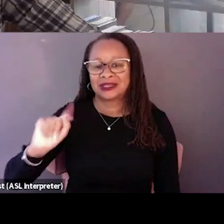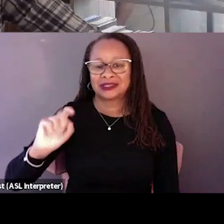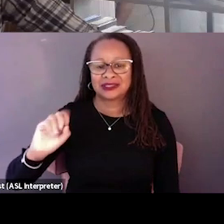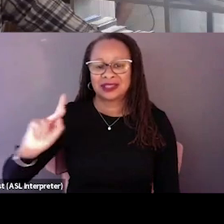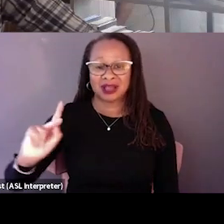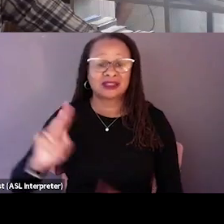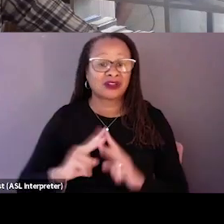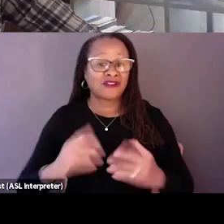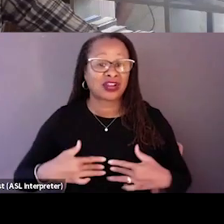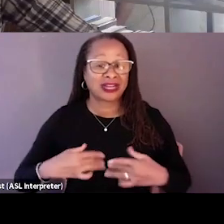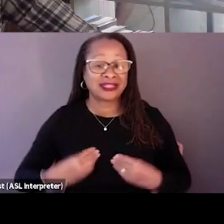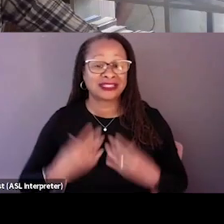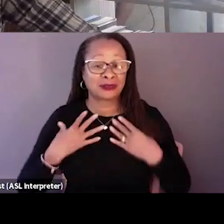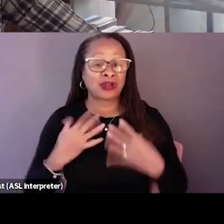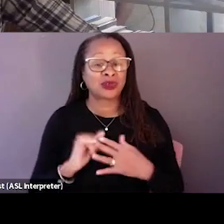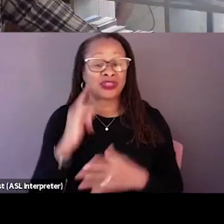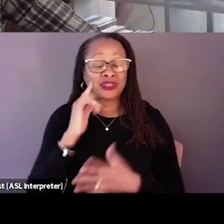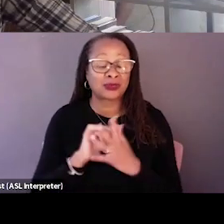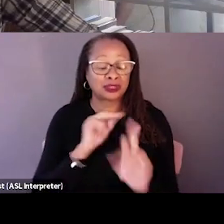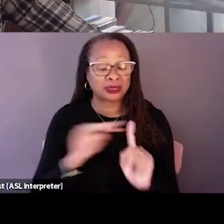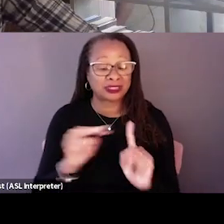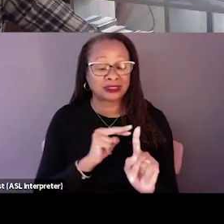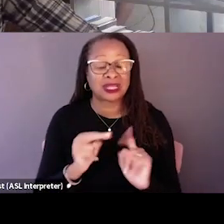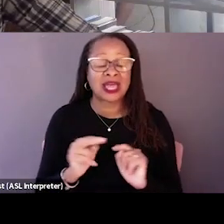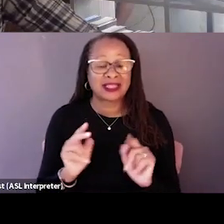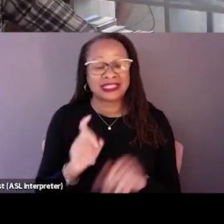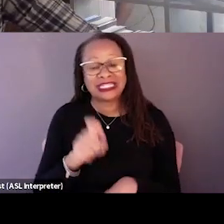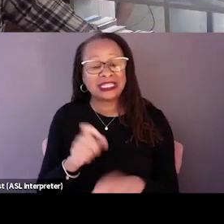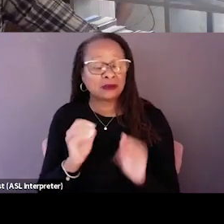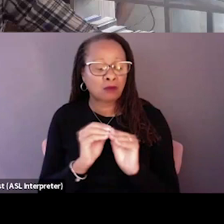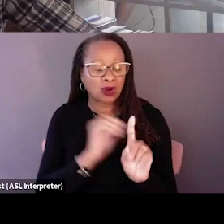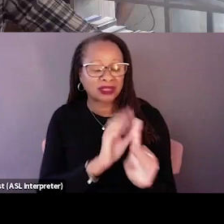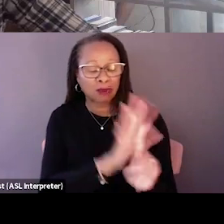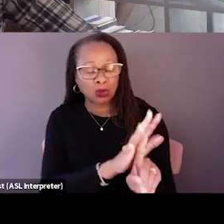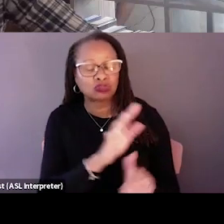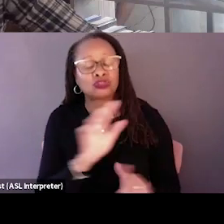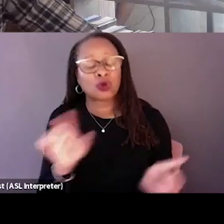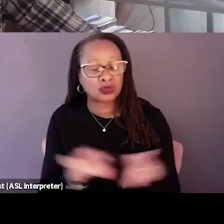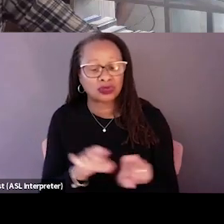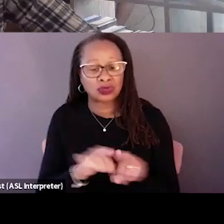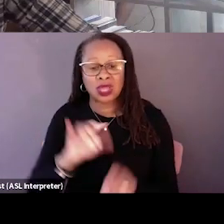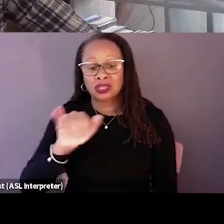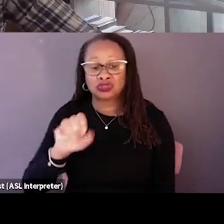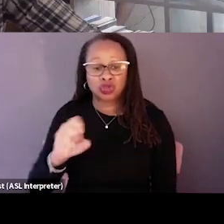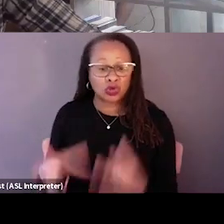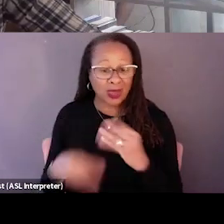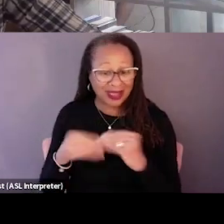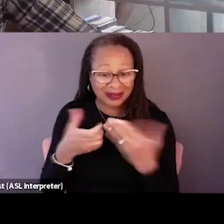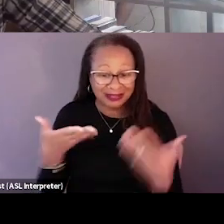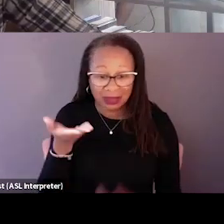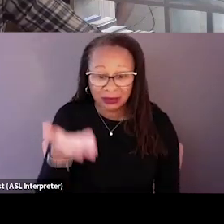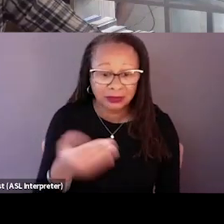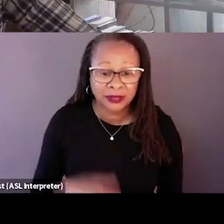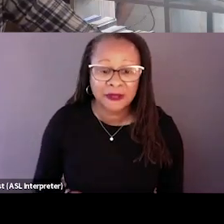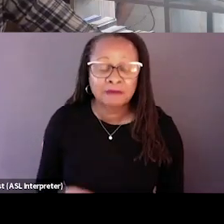And we felt that this was a point of view that really needed greater exposure as well. Joe, you want to add anything to that?